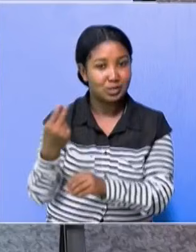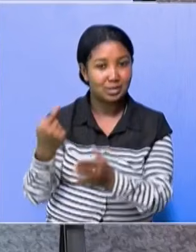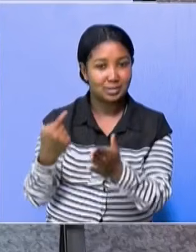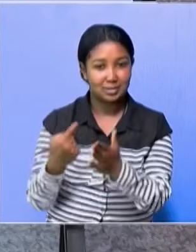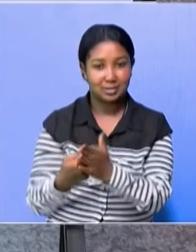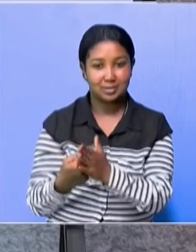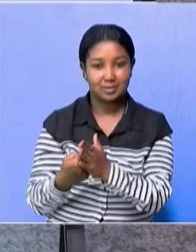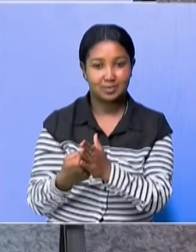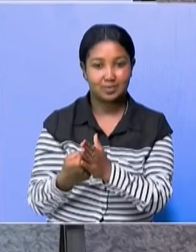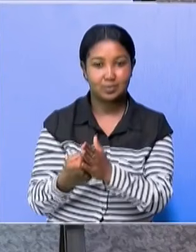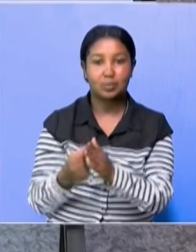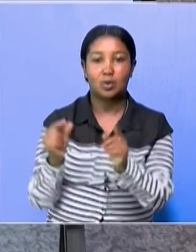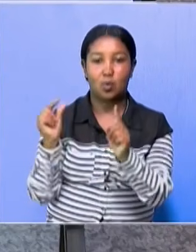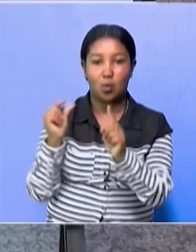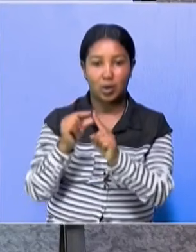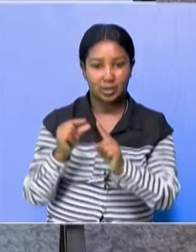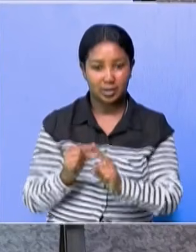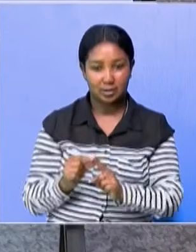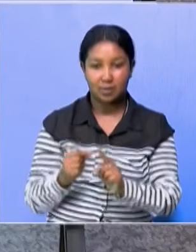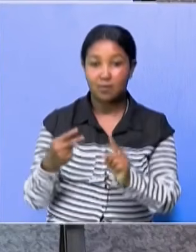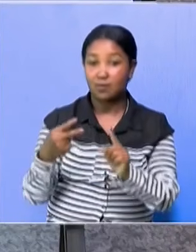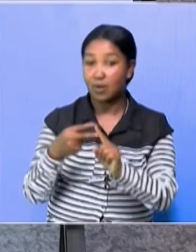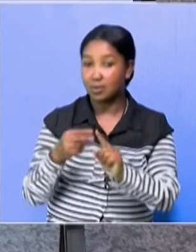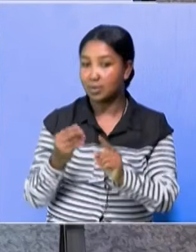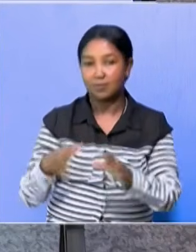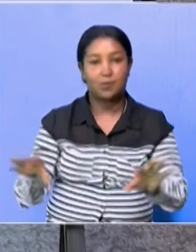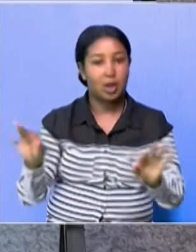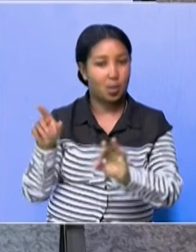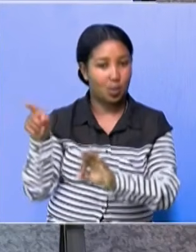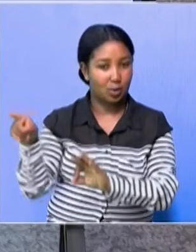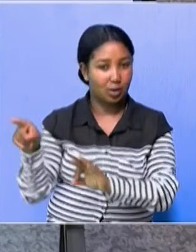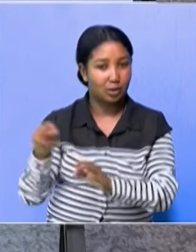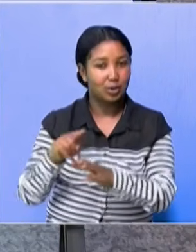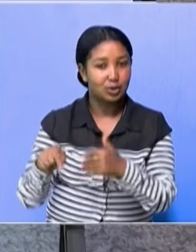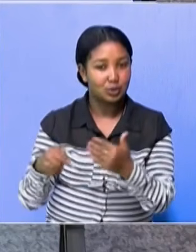these words, these vocabularies are very important.